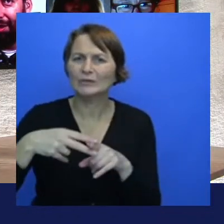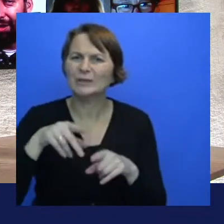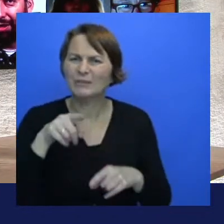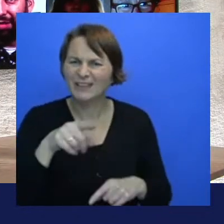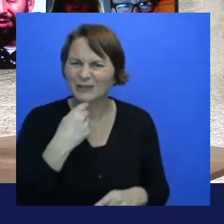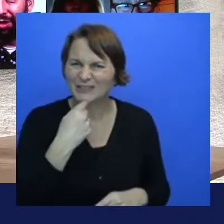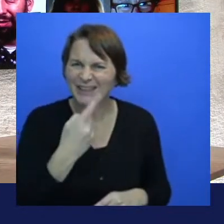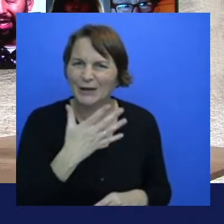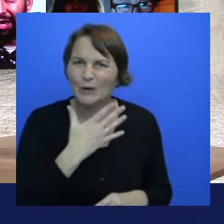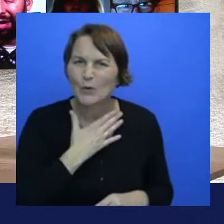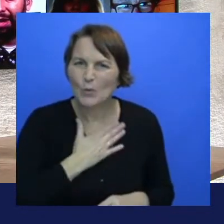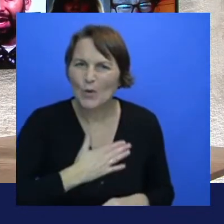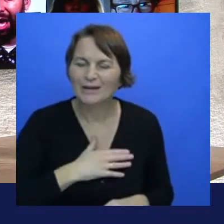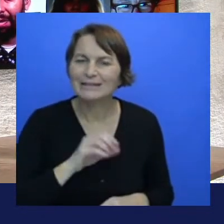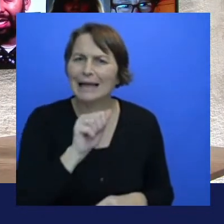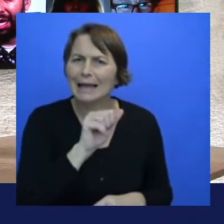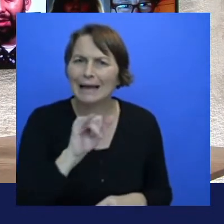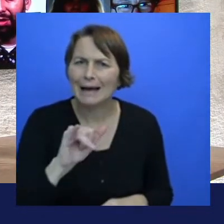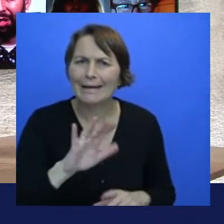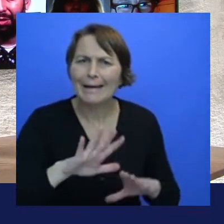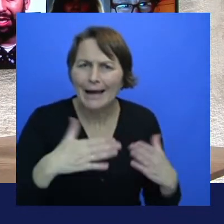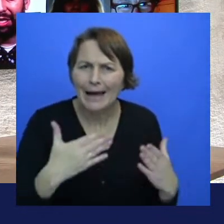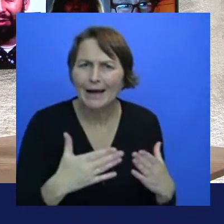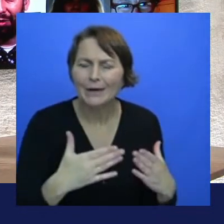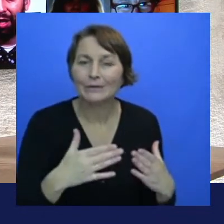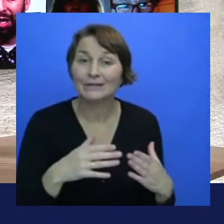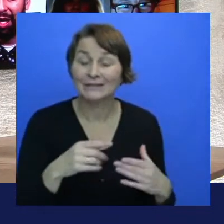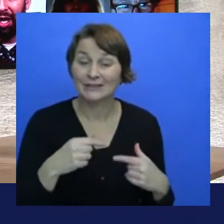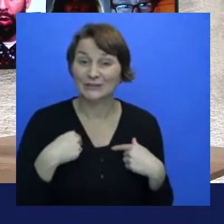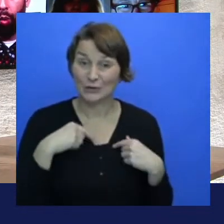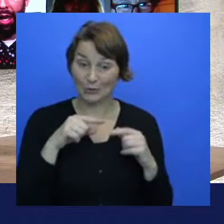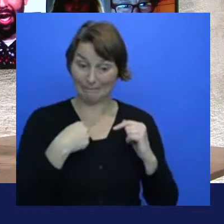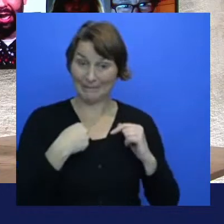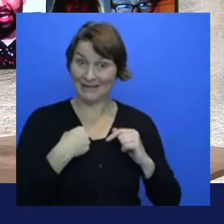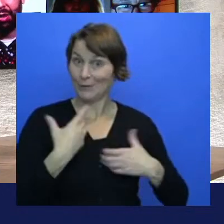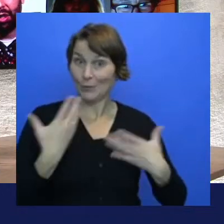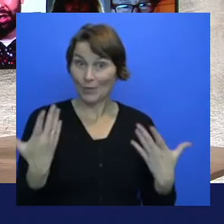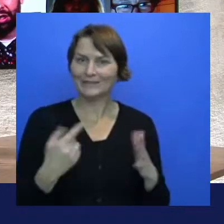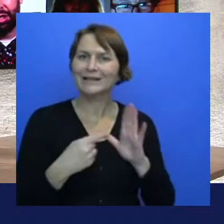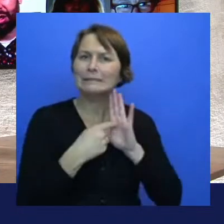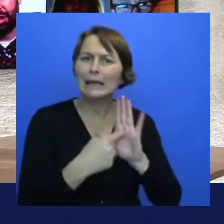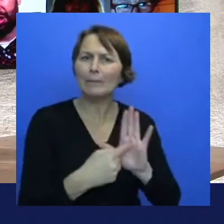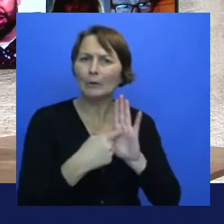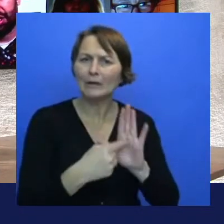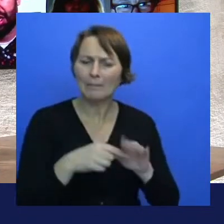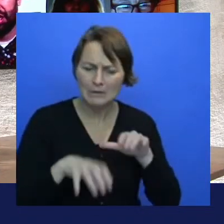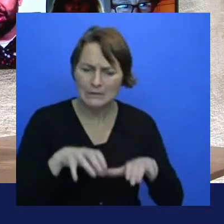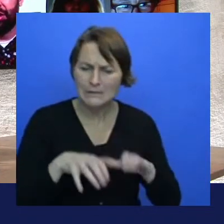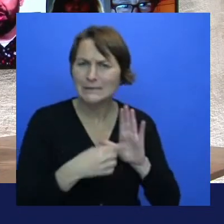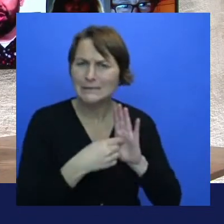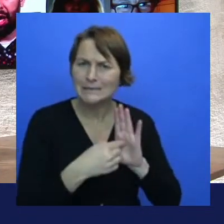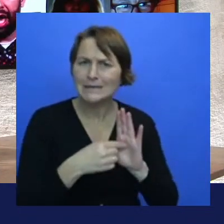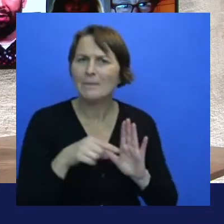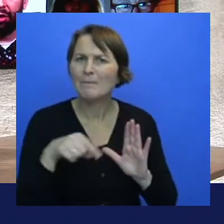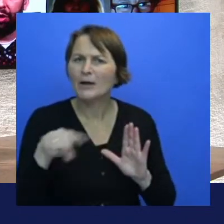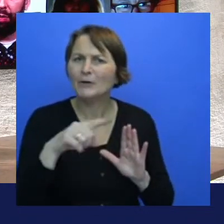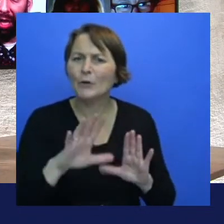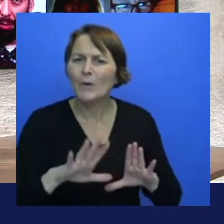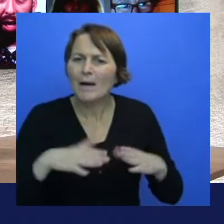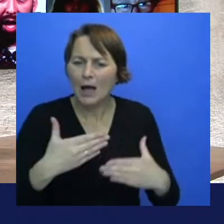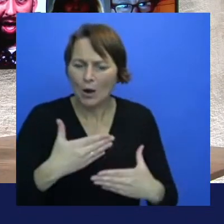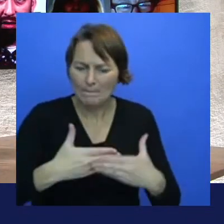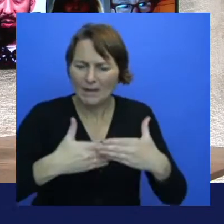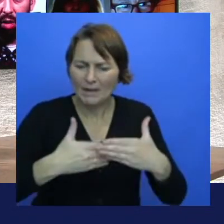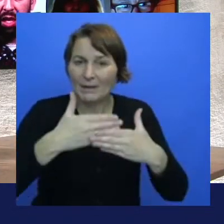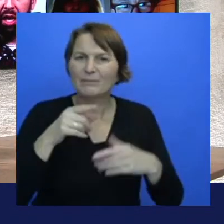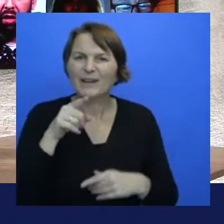and that's the difference between me. Like I make demos and you make software. What ethical concerns do you have, or should people